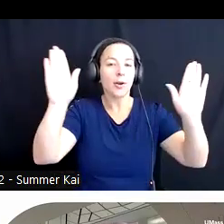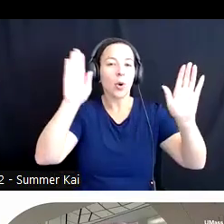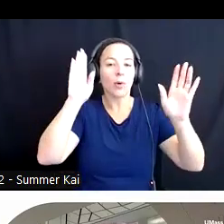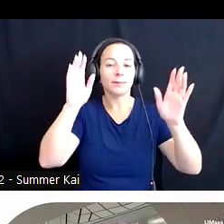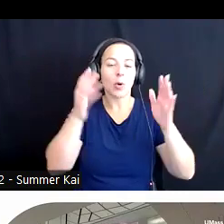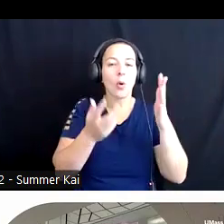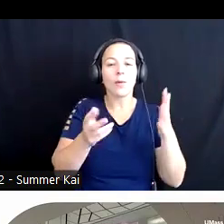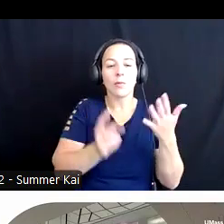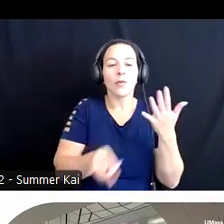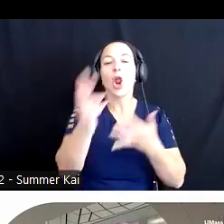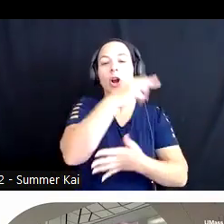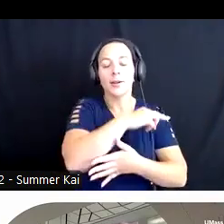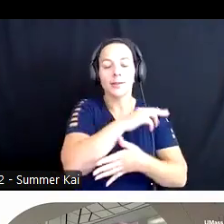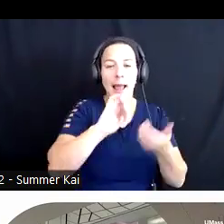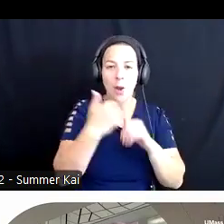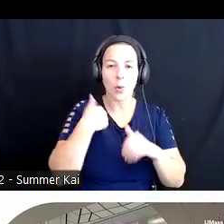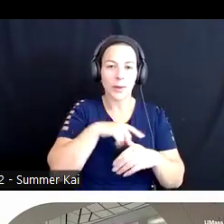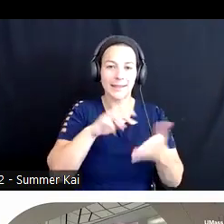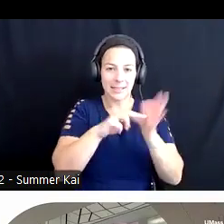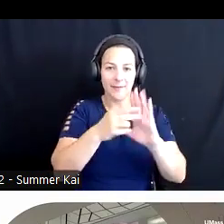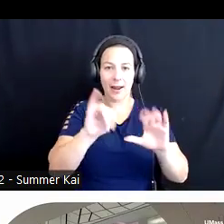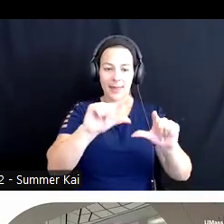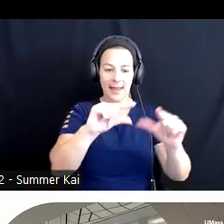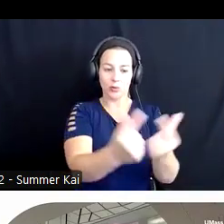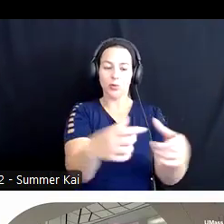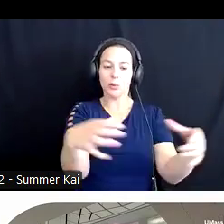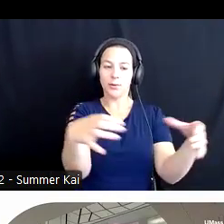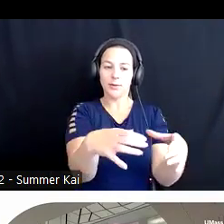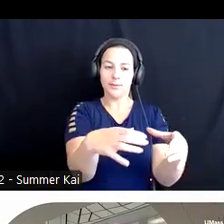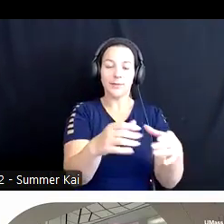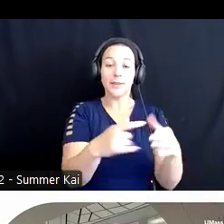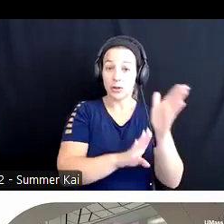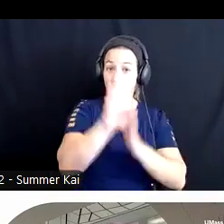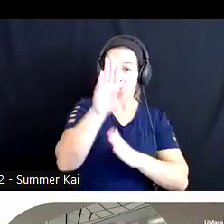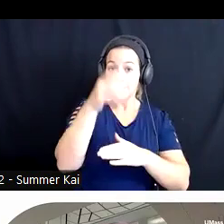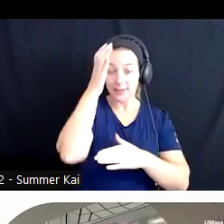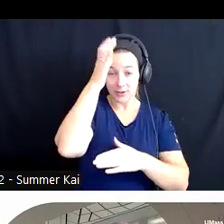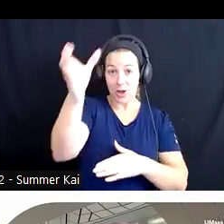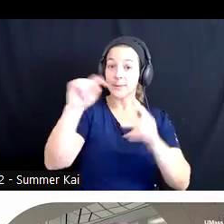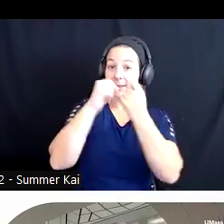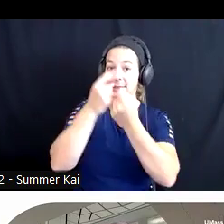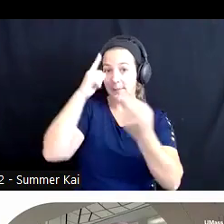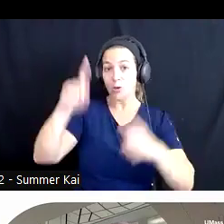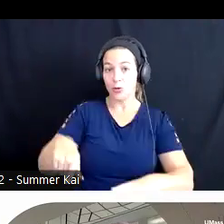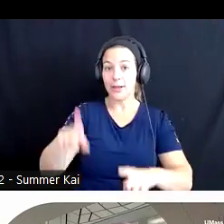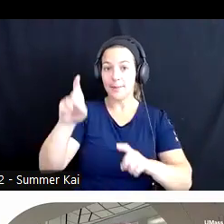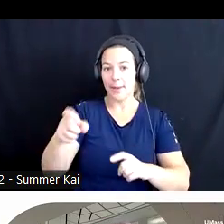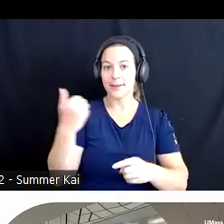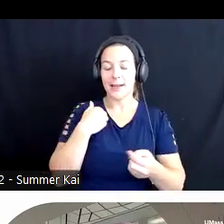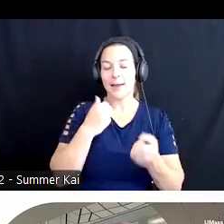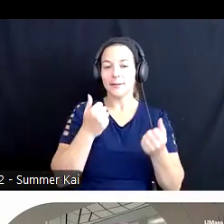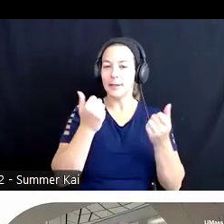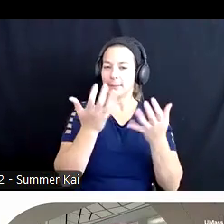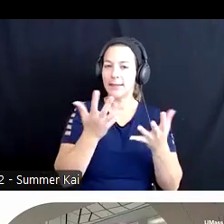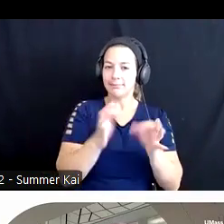defining the overlooked middle. Now, in developing this concept, the team agreed that it had to have a number of important attributes.